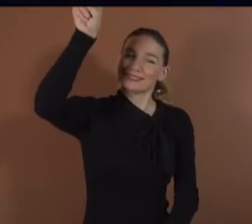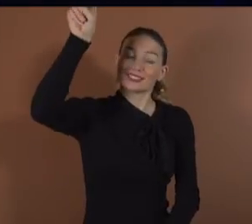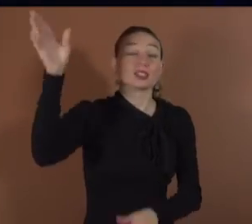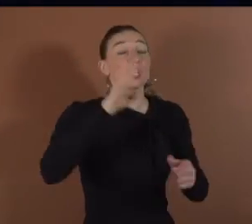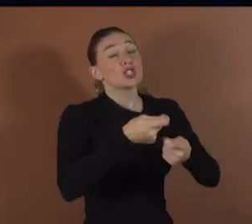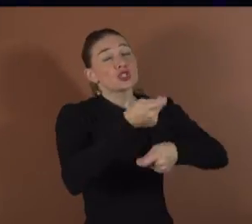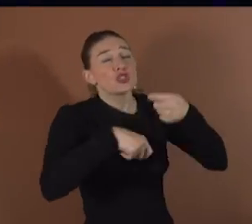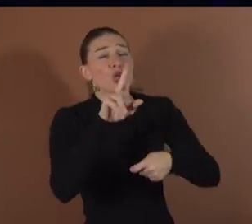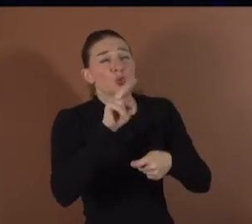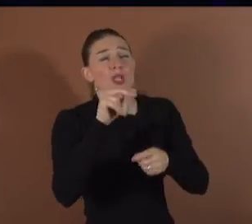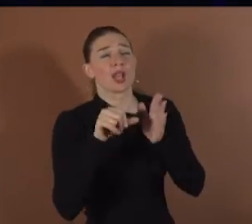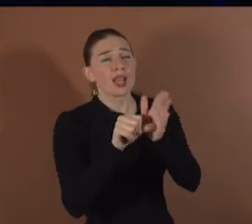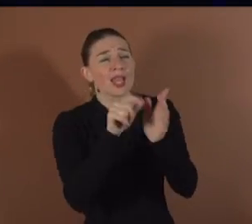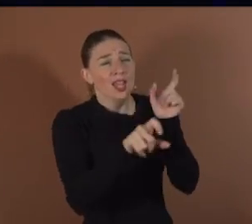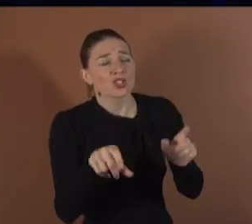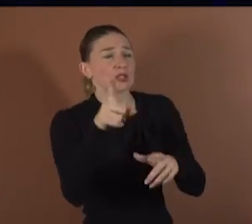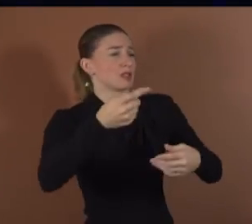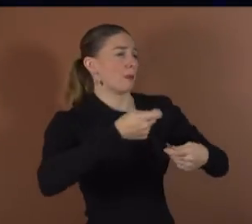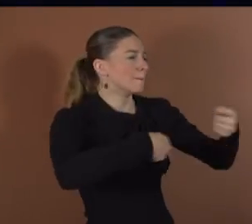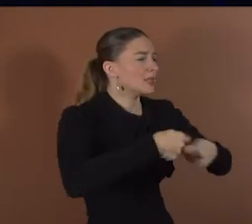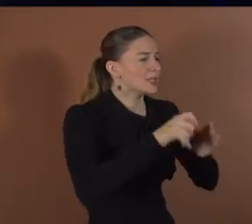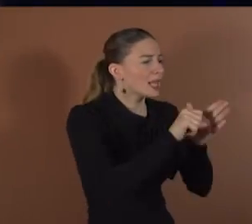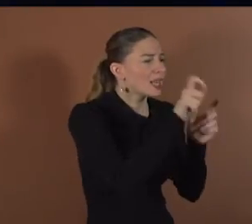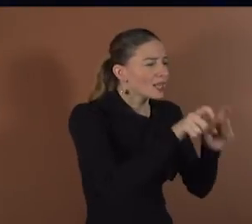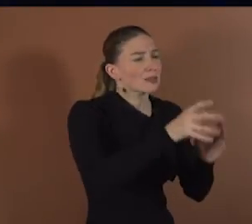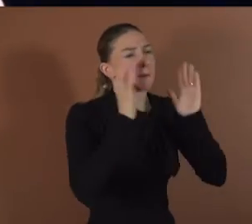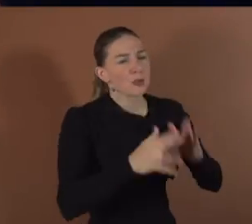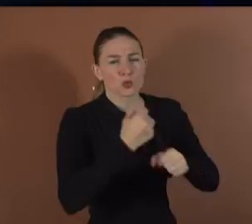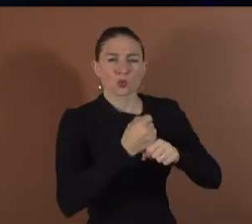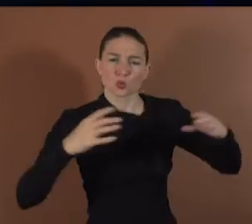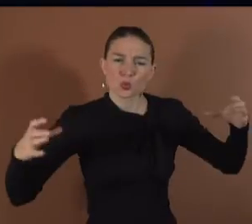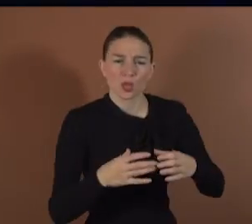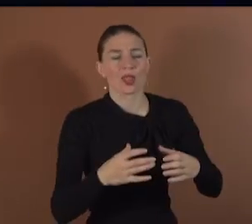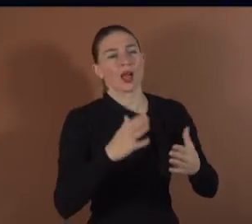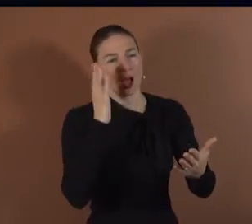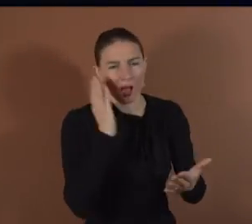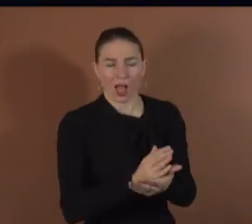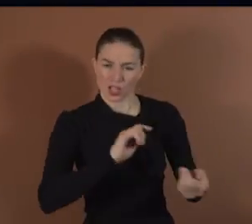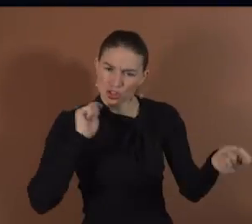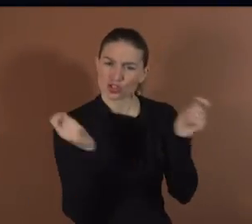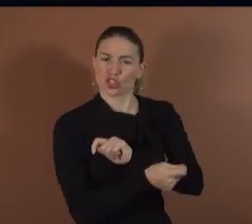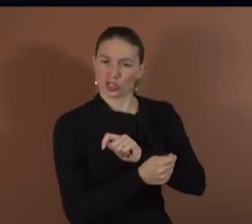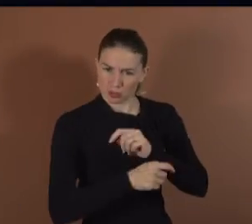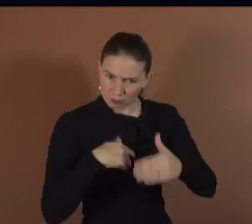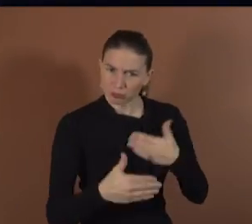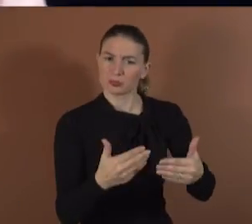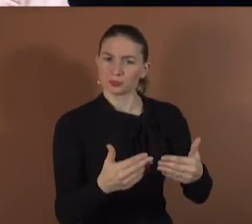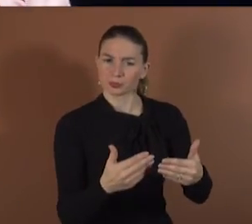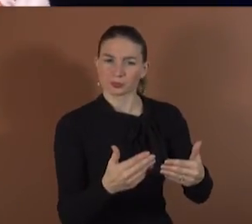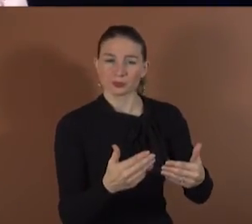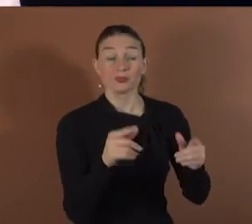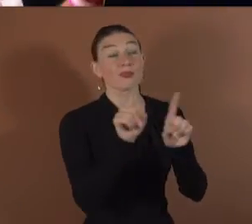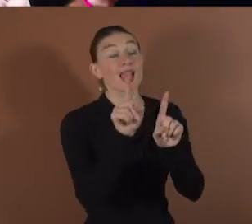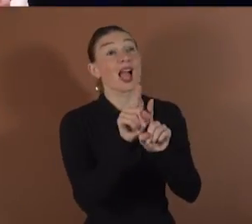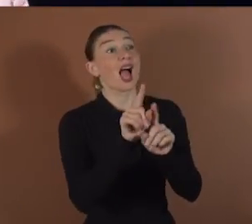and environmental leaders and business leaders to work together to actually make the changes. And I believe that all of this